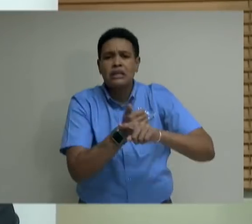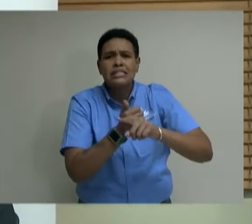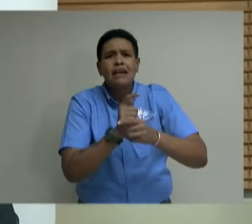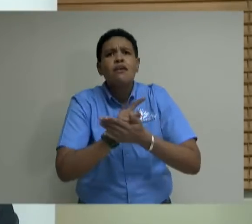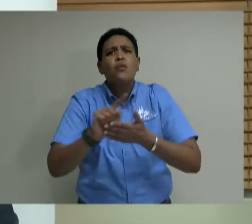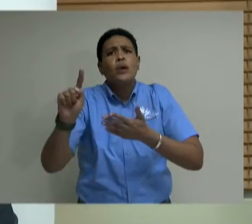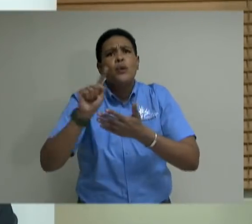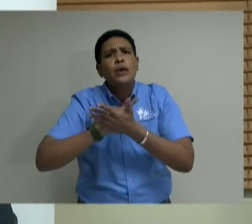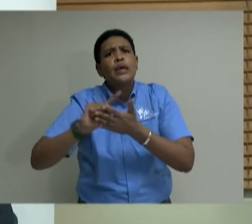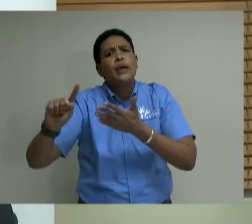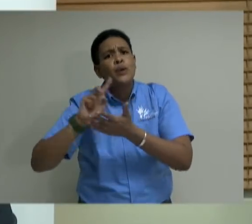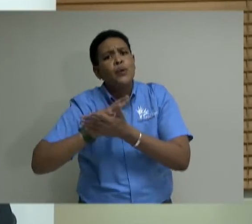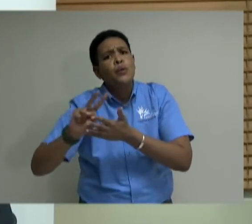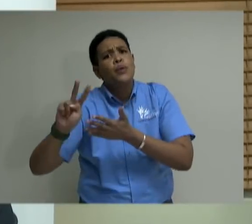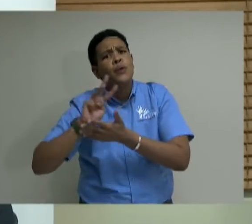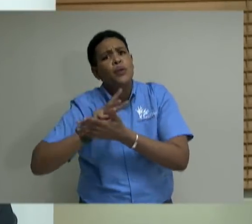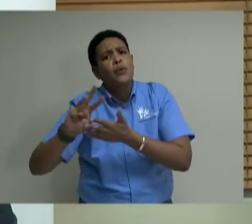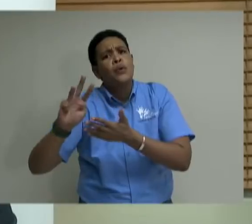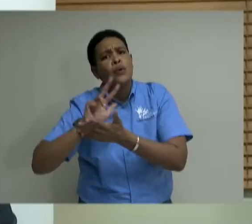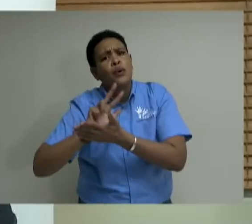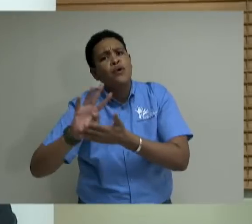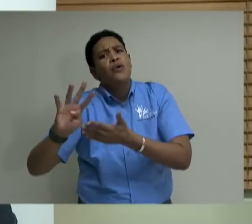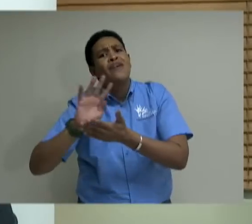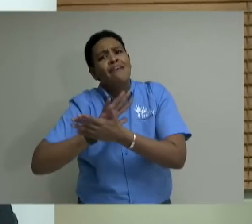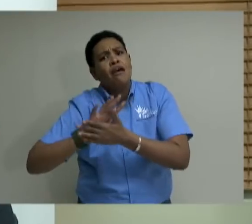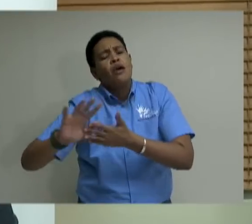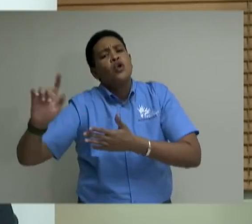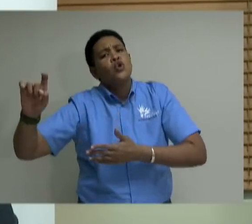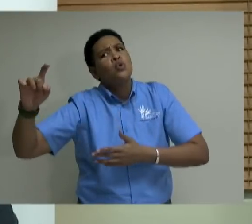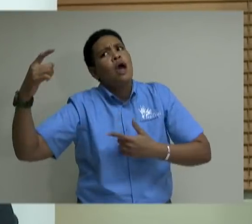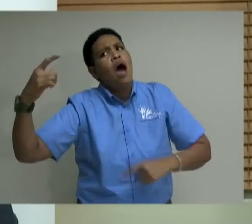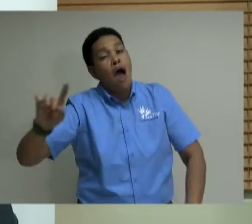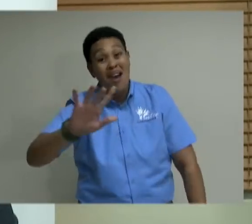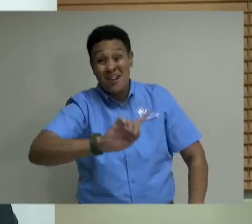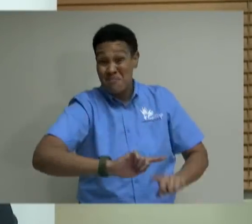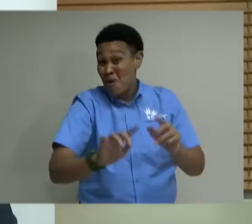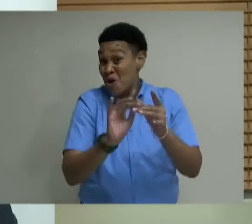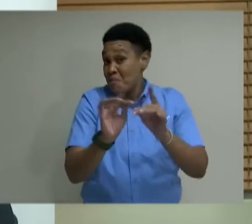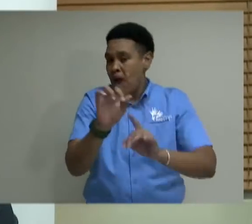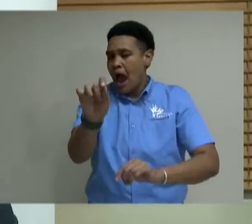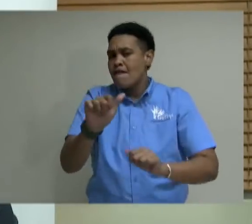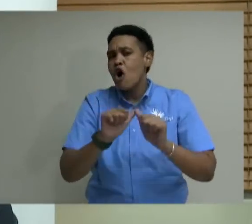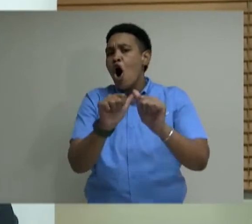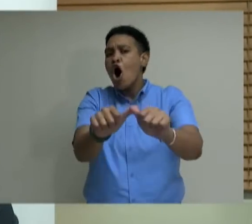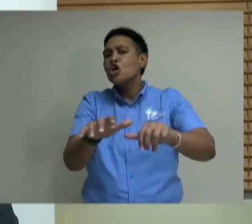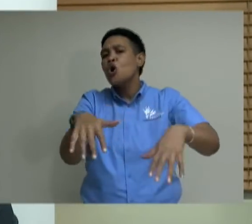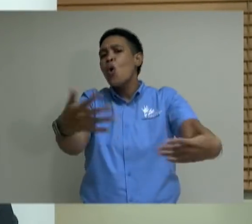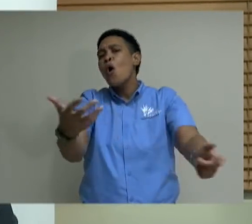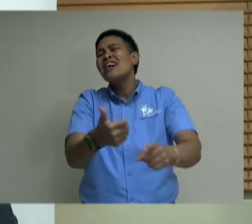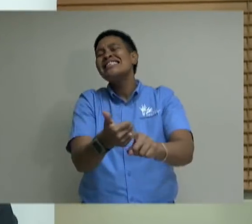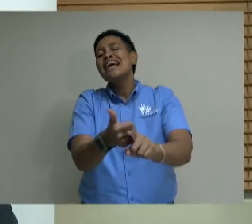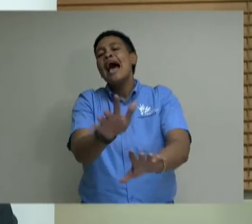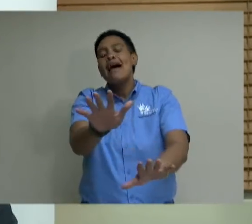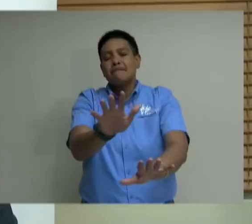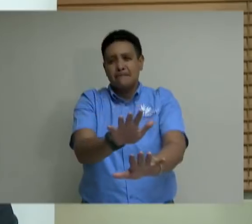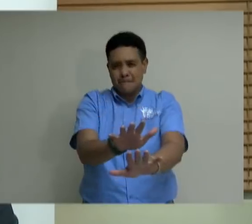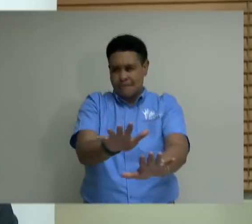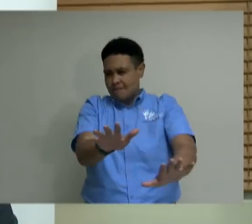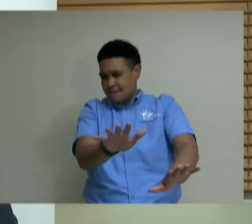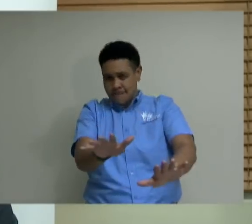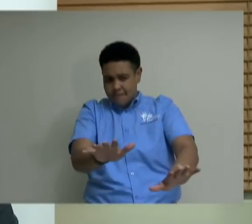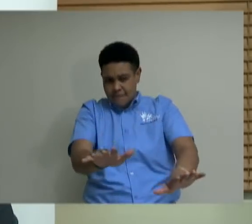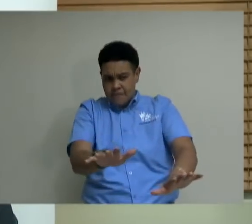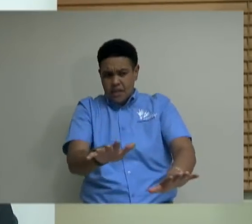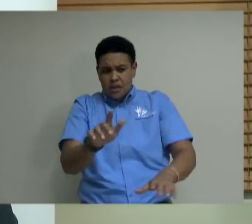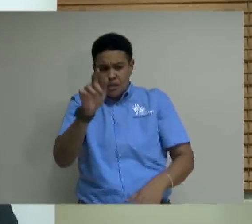over week, at least for the last number of weeks. But again, the message has to continue to be sobering that